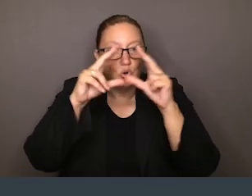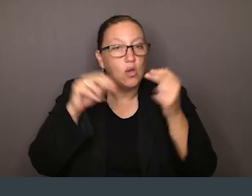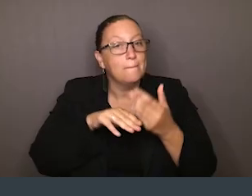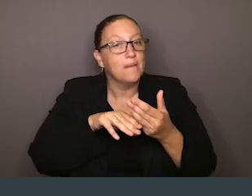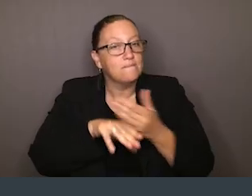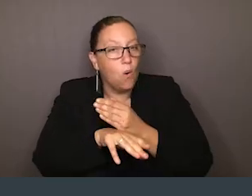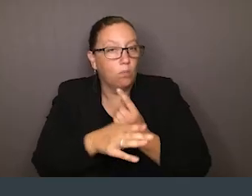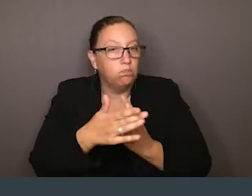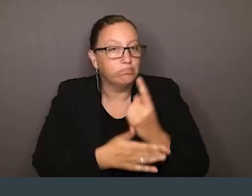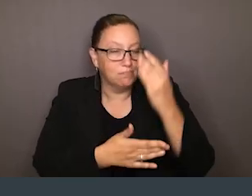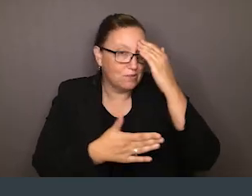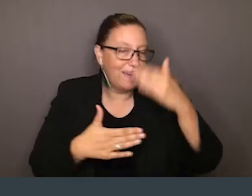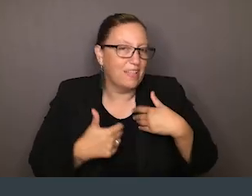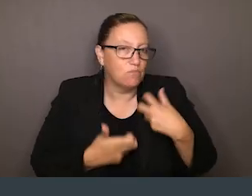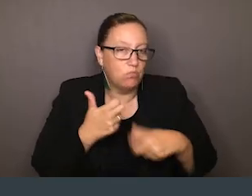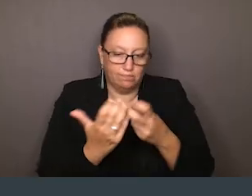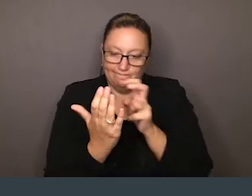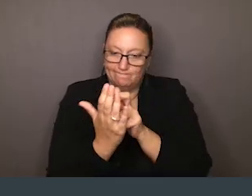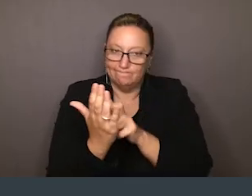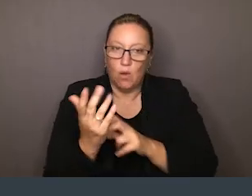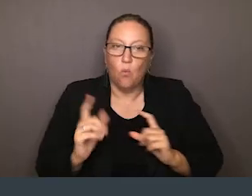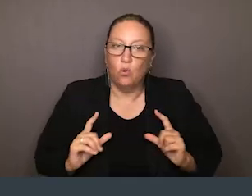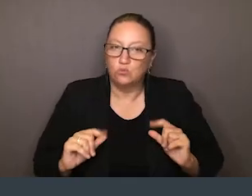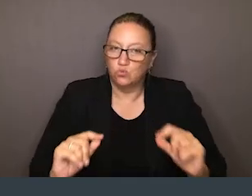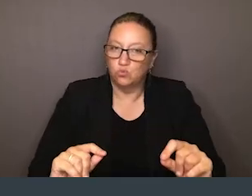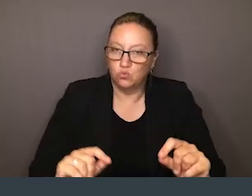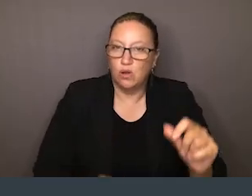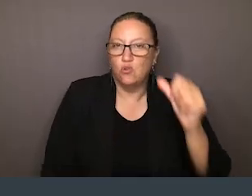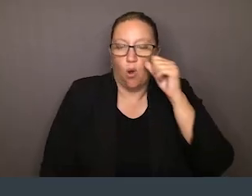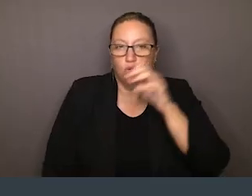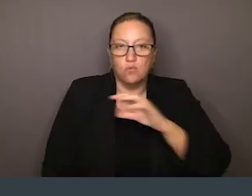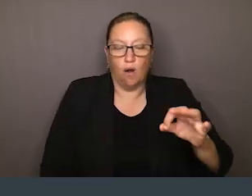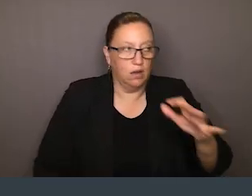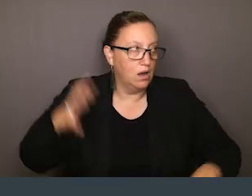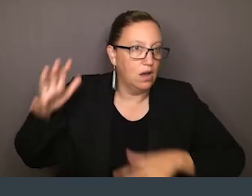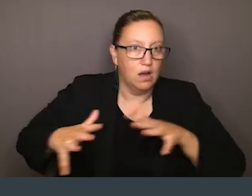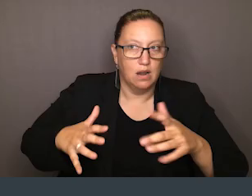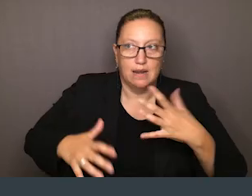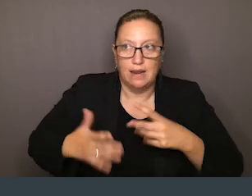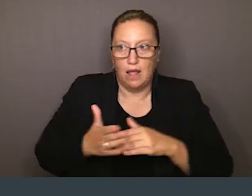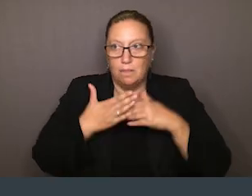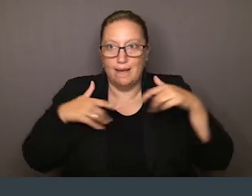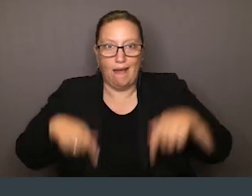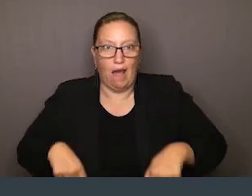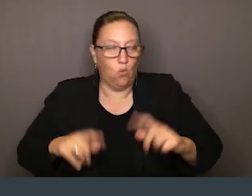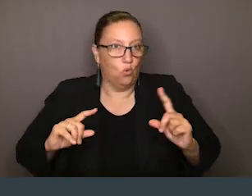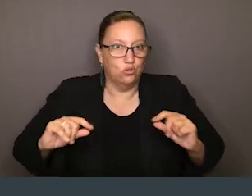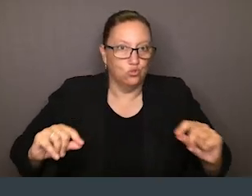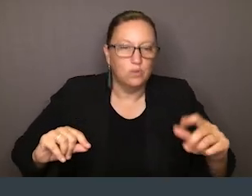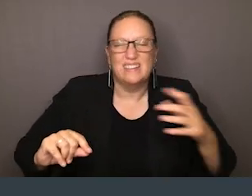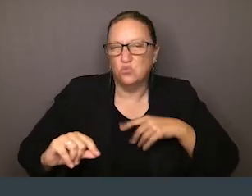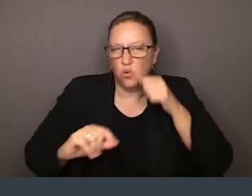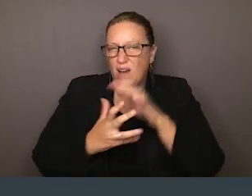problem and having that action plan documented so that you know what to do in a situation, how to